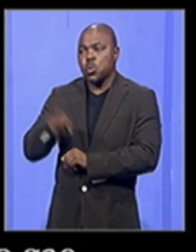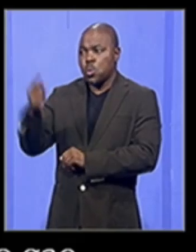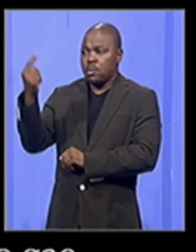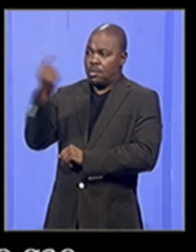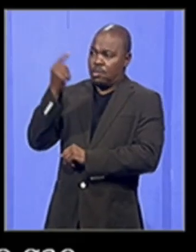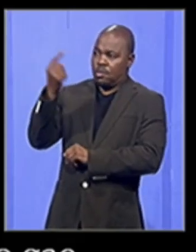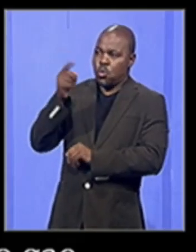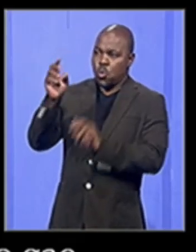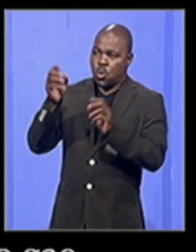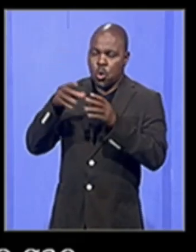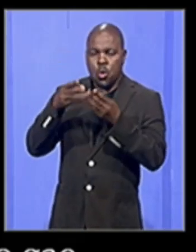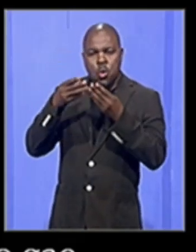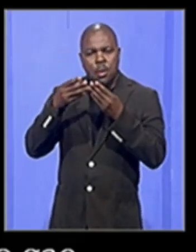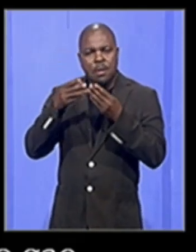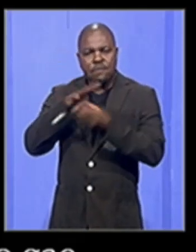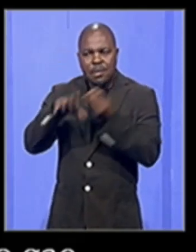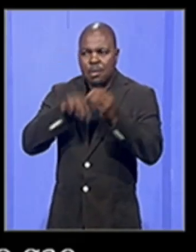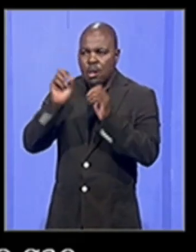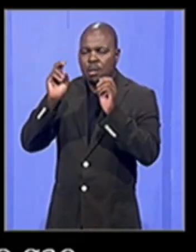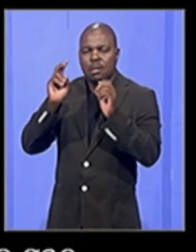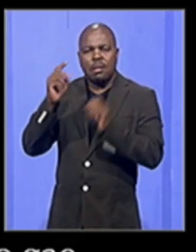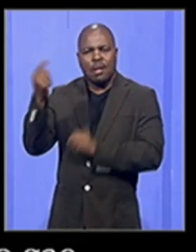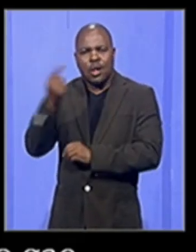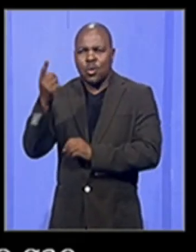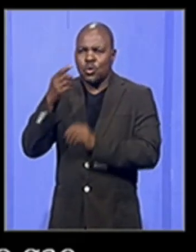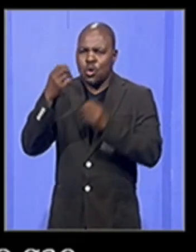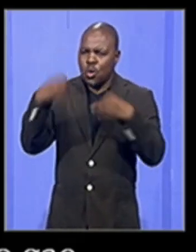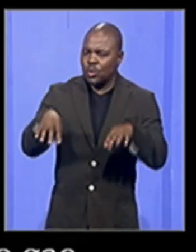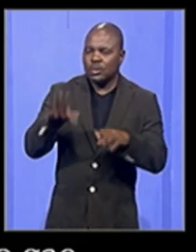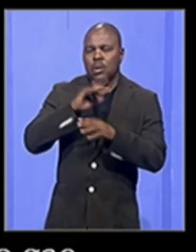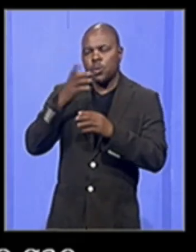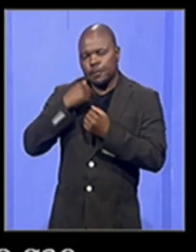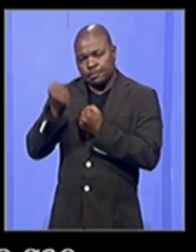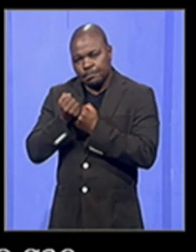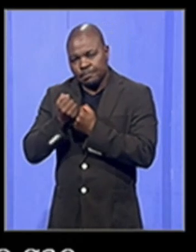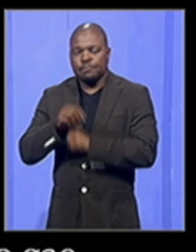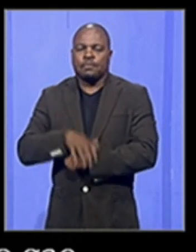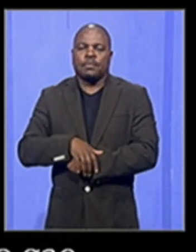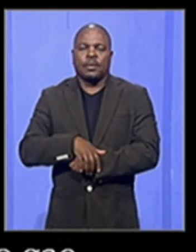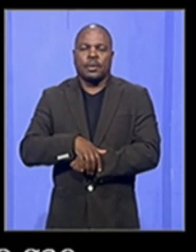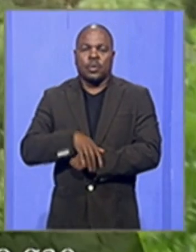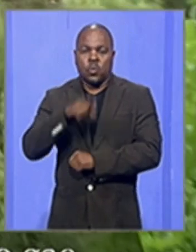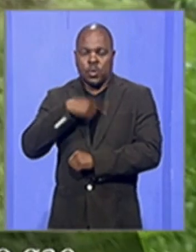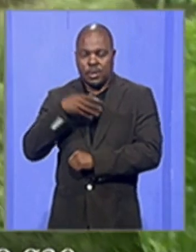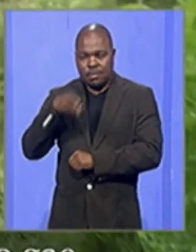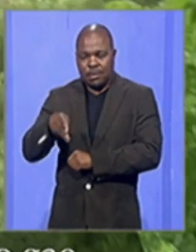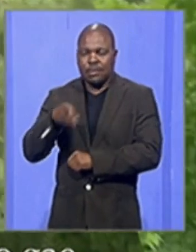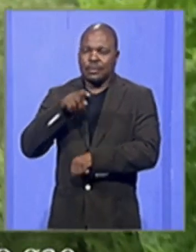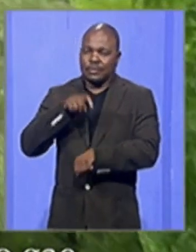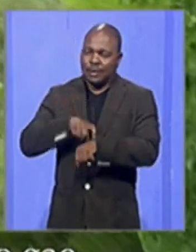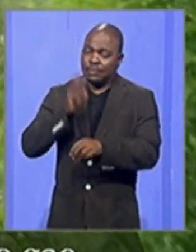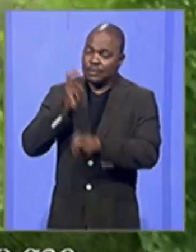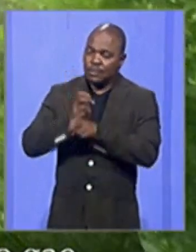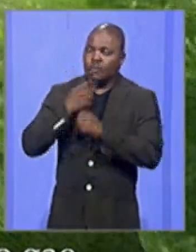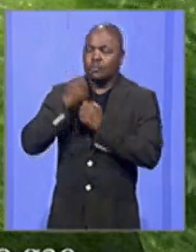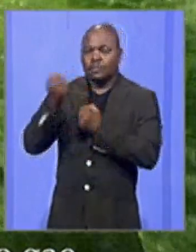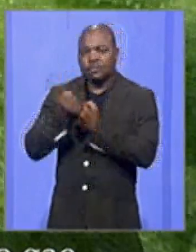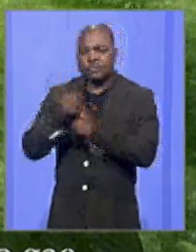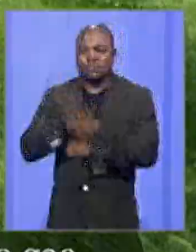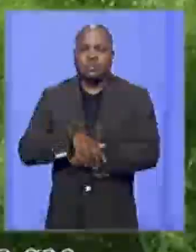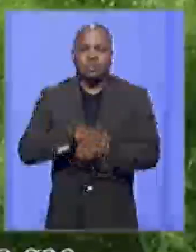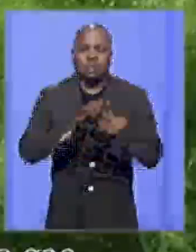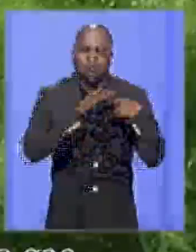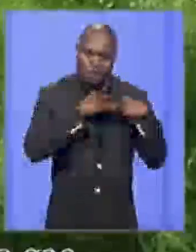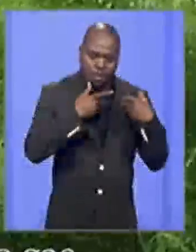in your loss, and that everyone supports you during this very difficult time. Our hearts